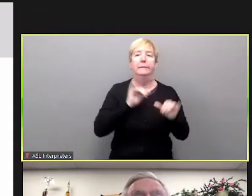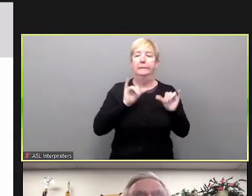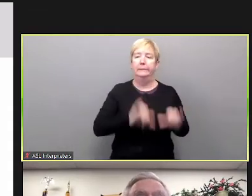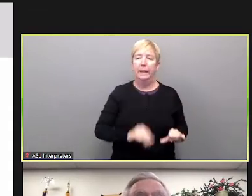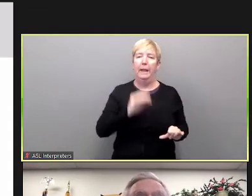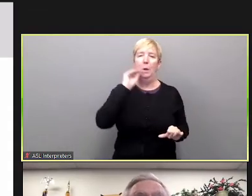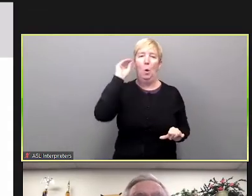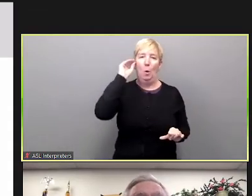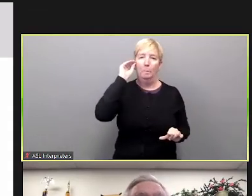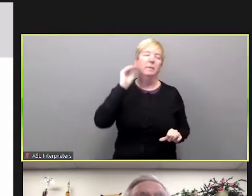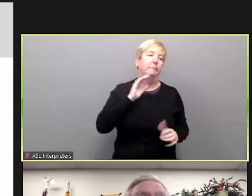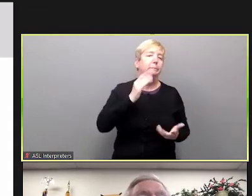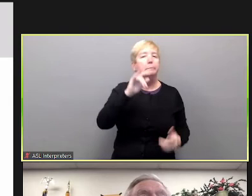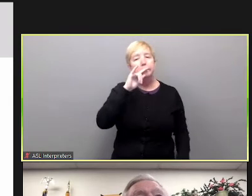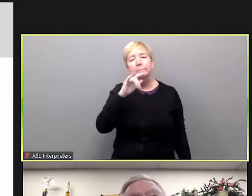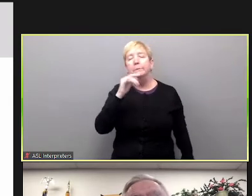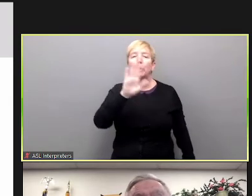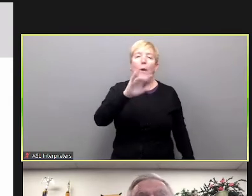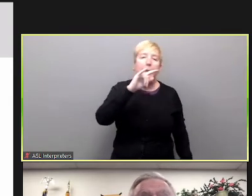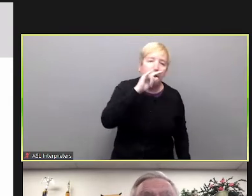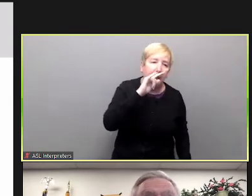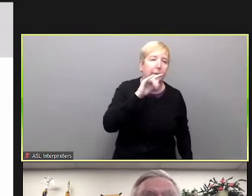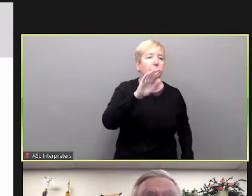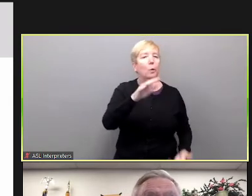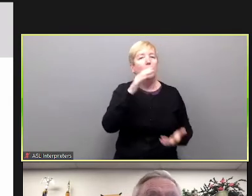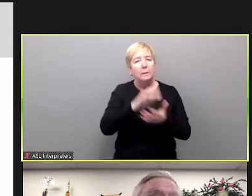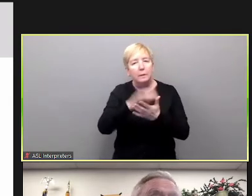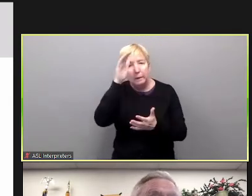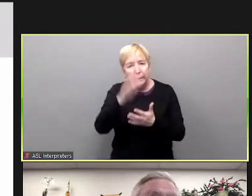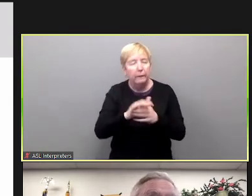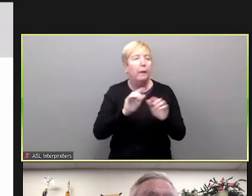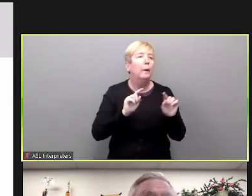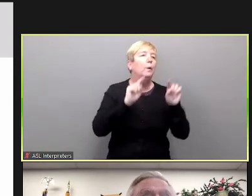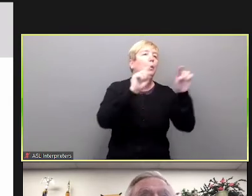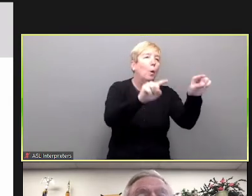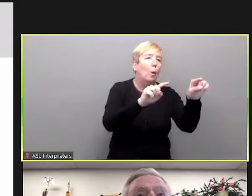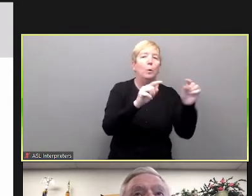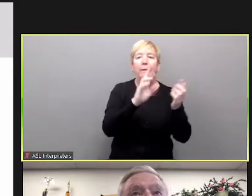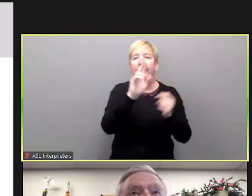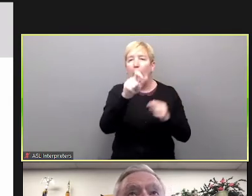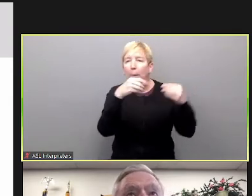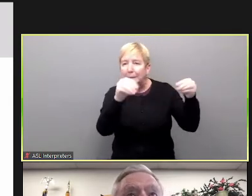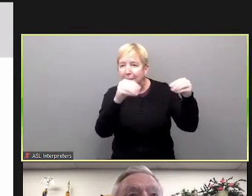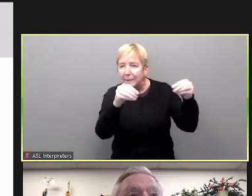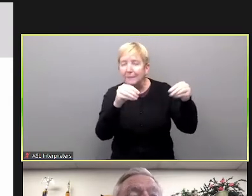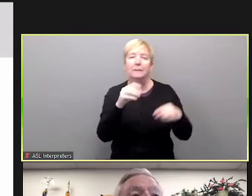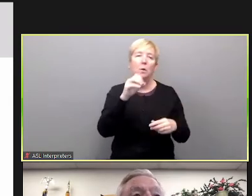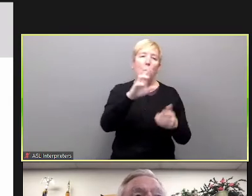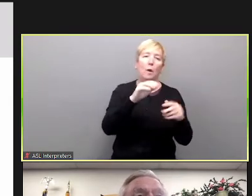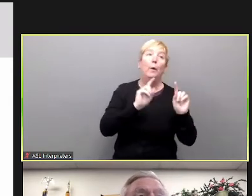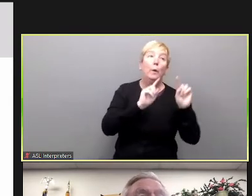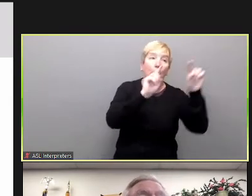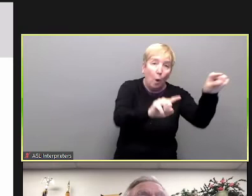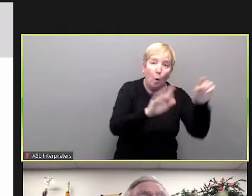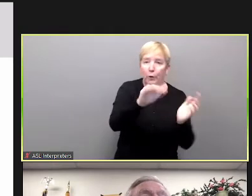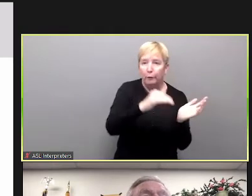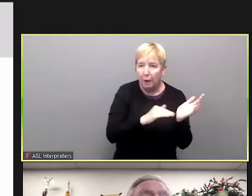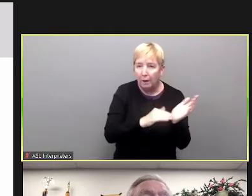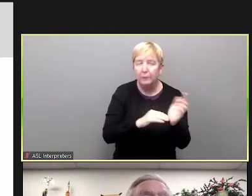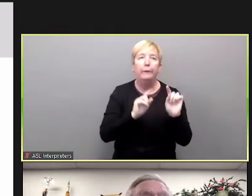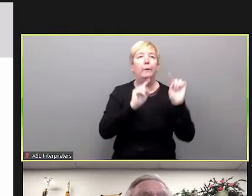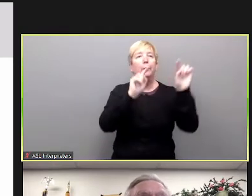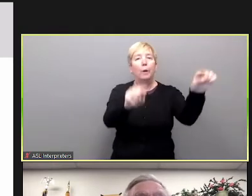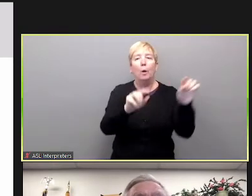the pharmacy or go to the place where it will be dispensed, because initially it'll be distributed through the state, get